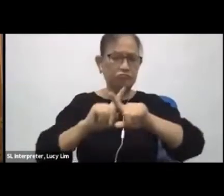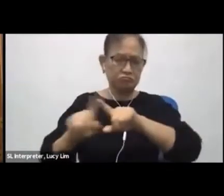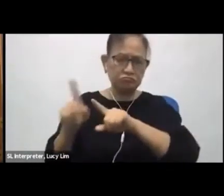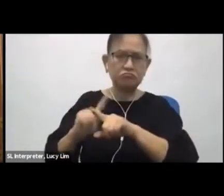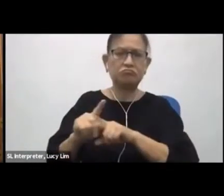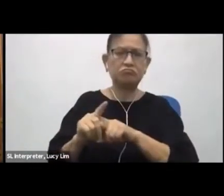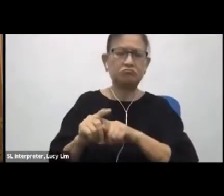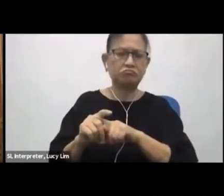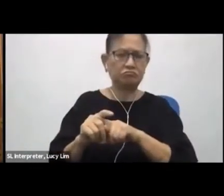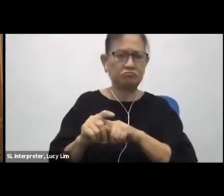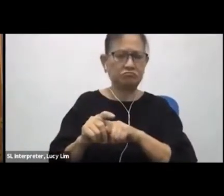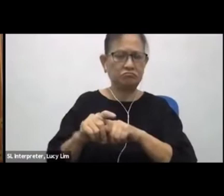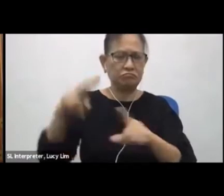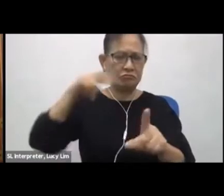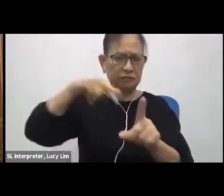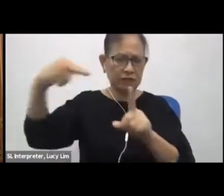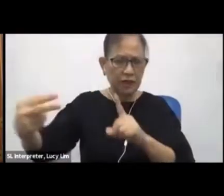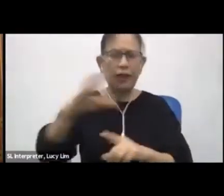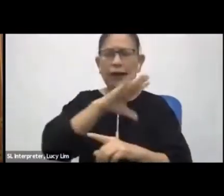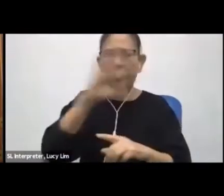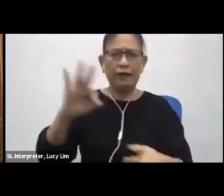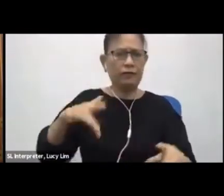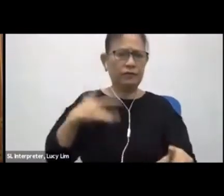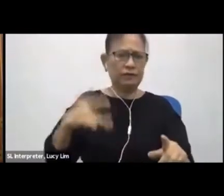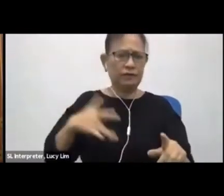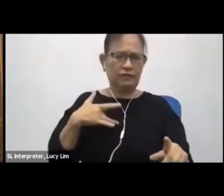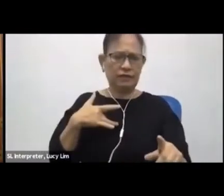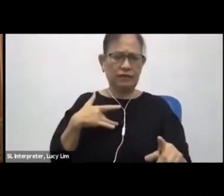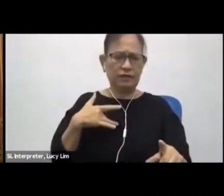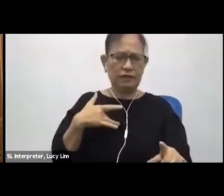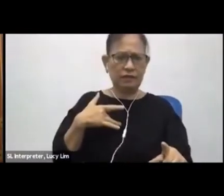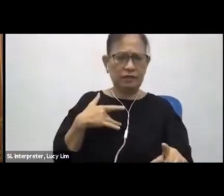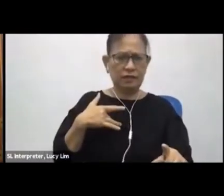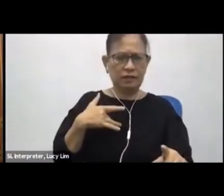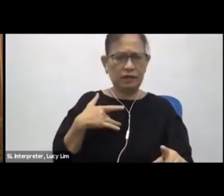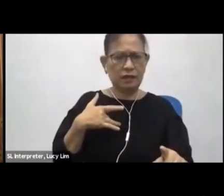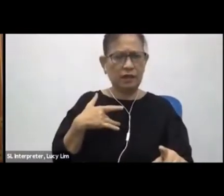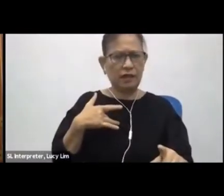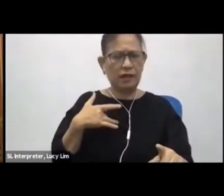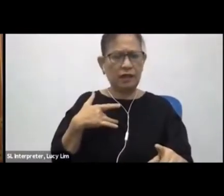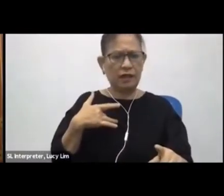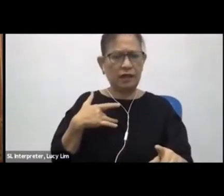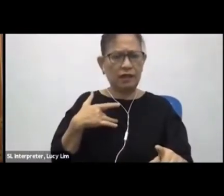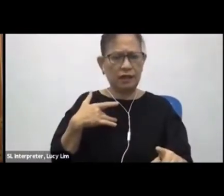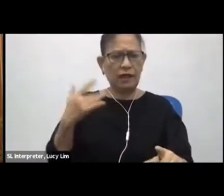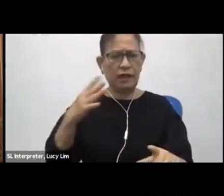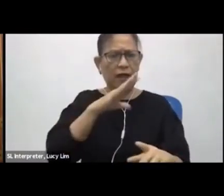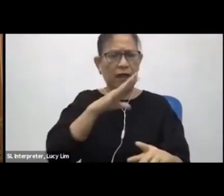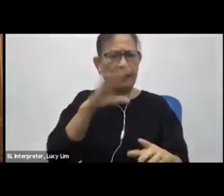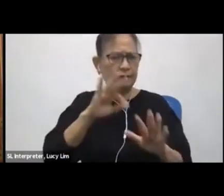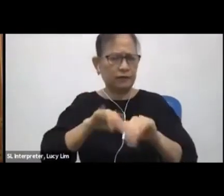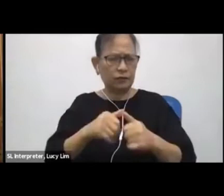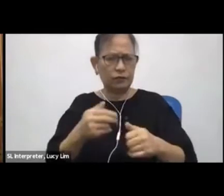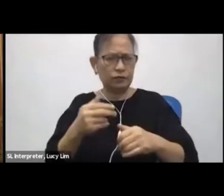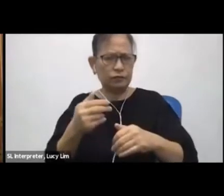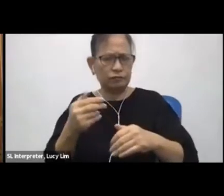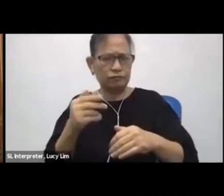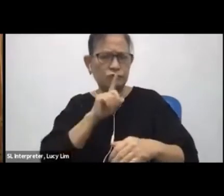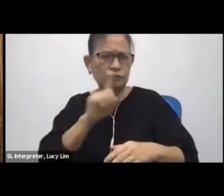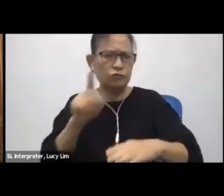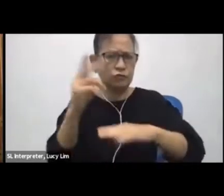earlier. And we definitely feel like the investment in terms of supporting the services needs to be really,